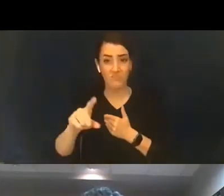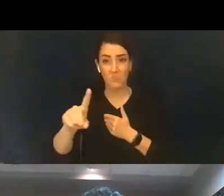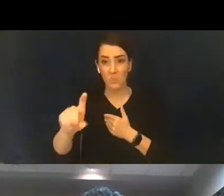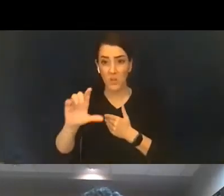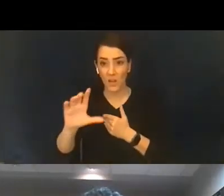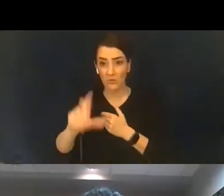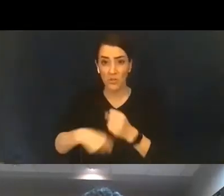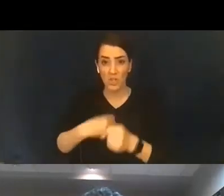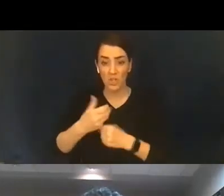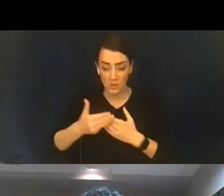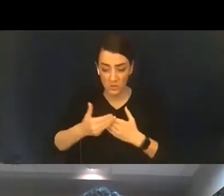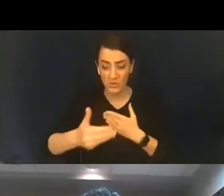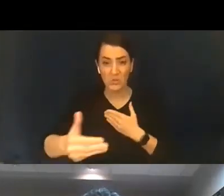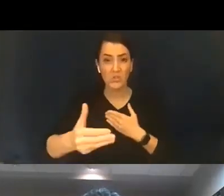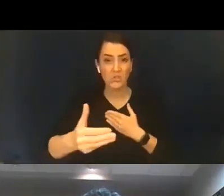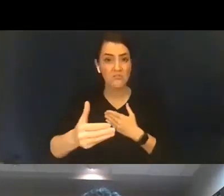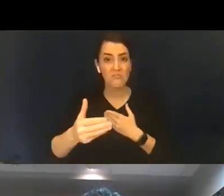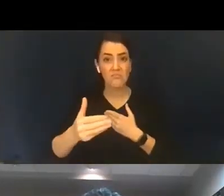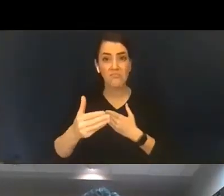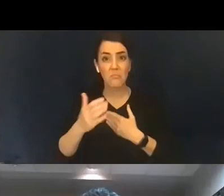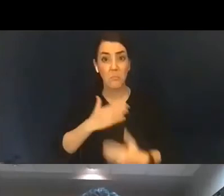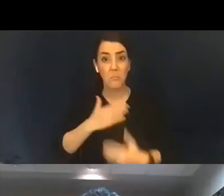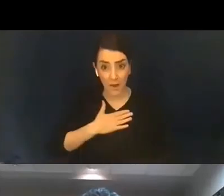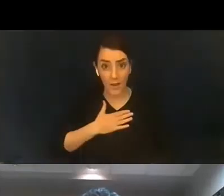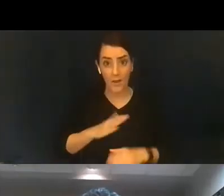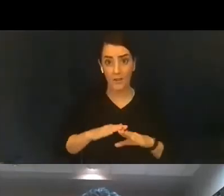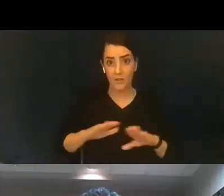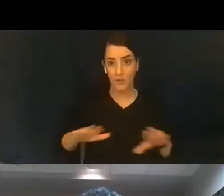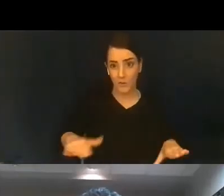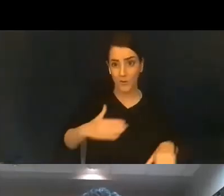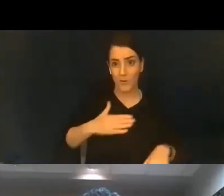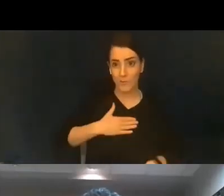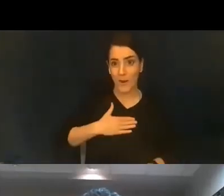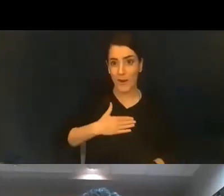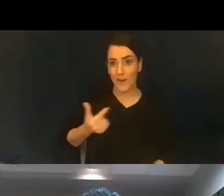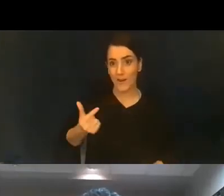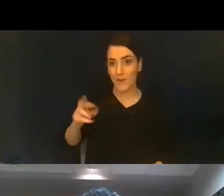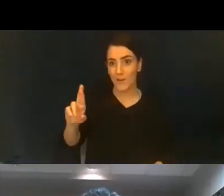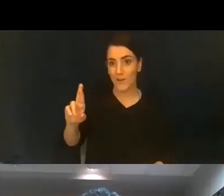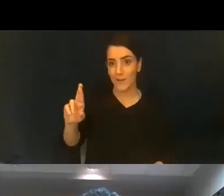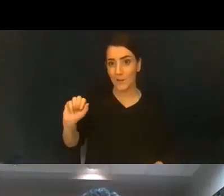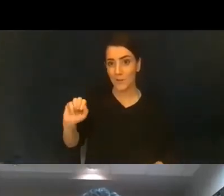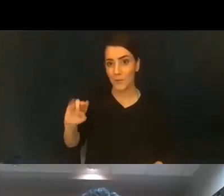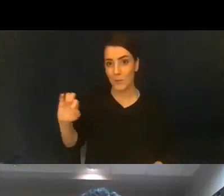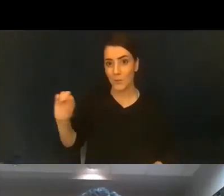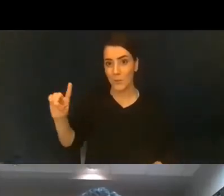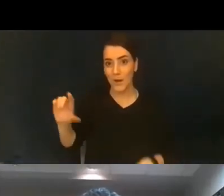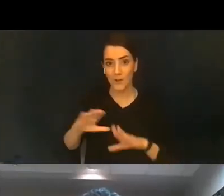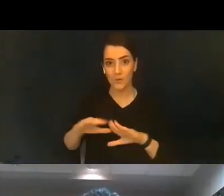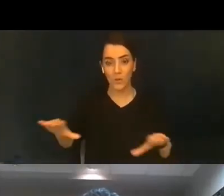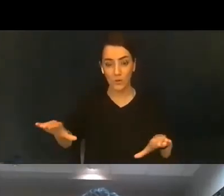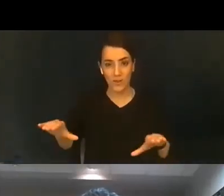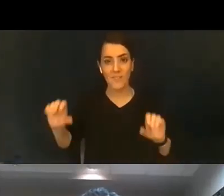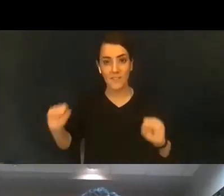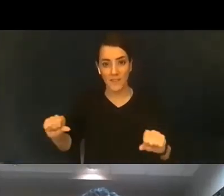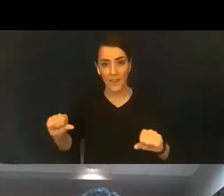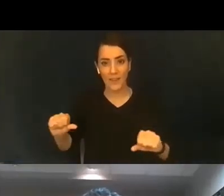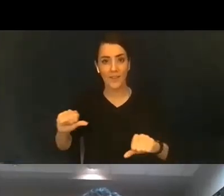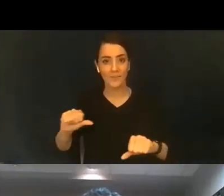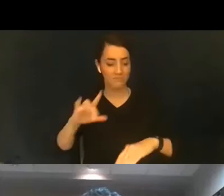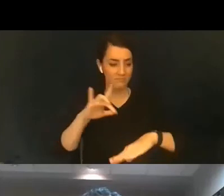my children and my grandchildren can come to the U of M's website, or can go to the Library of Congress website and type